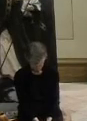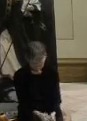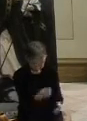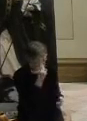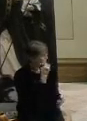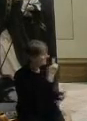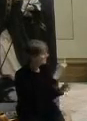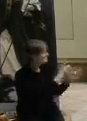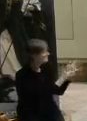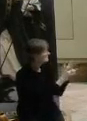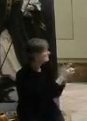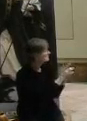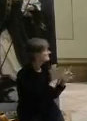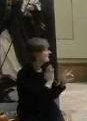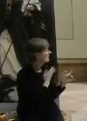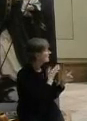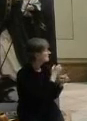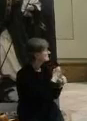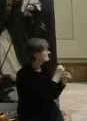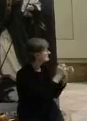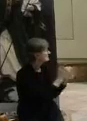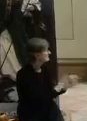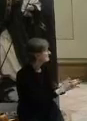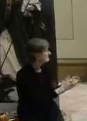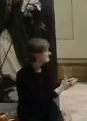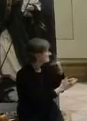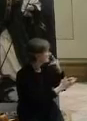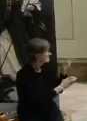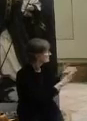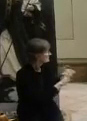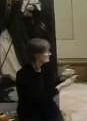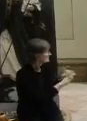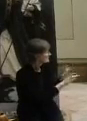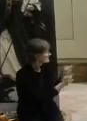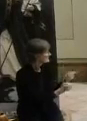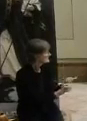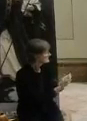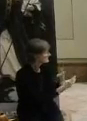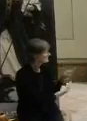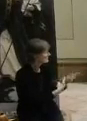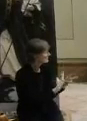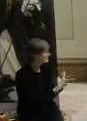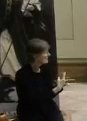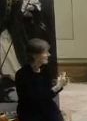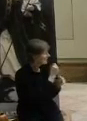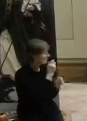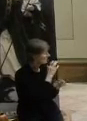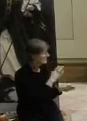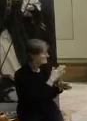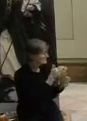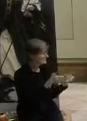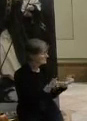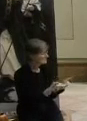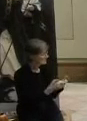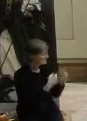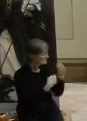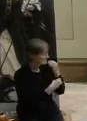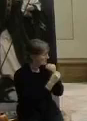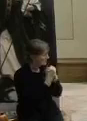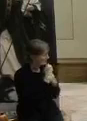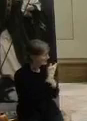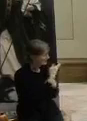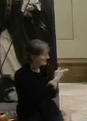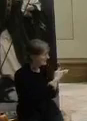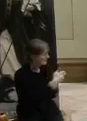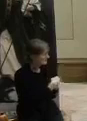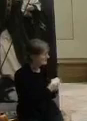Behold Jesus, our Savior, the Lamb of God, who takes away the sins of the world. Blessed are those who are called to the